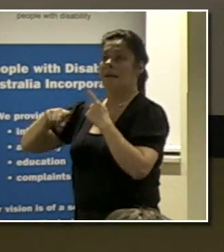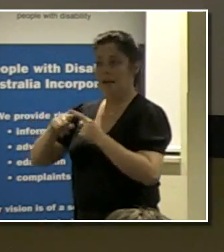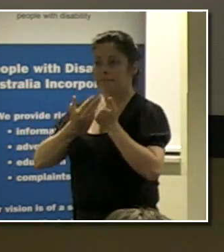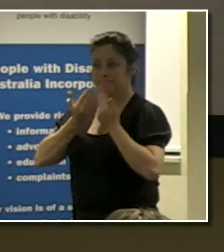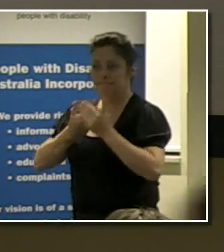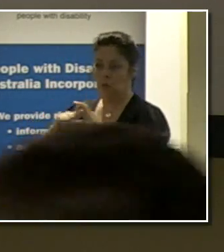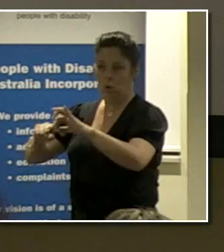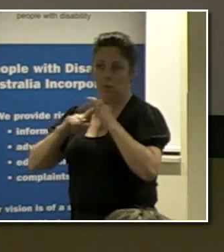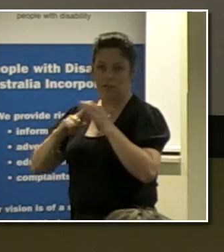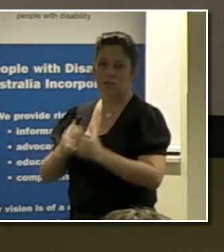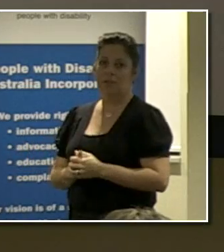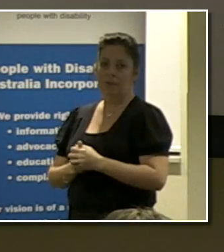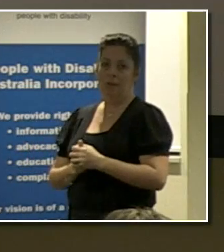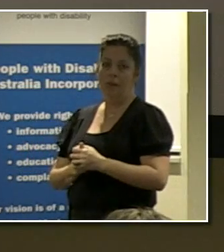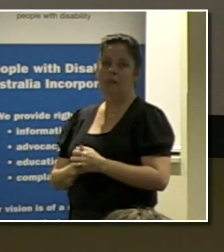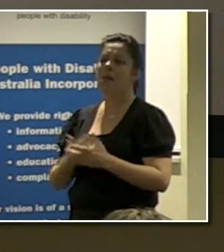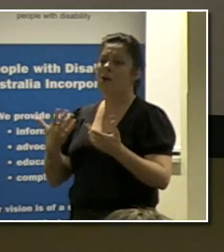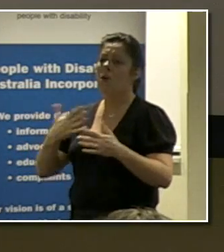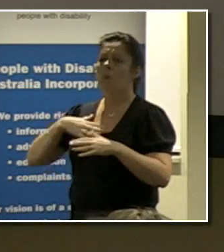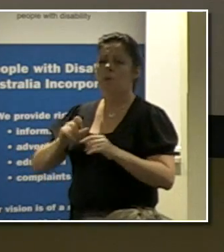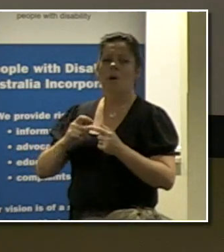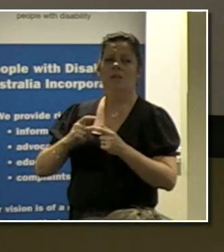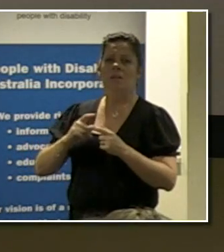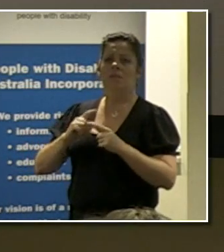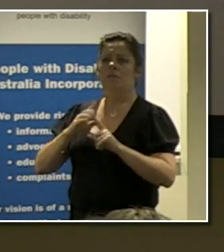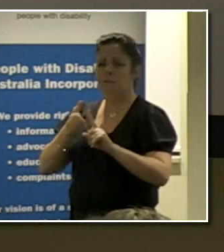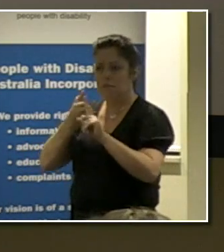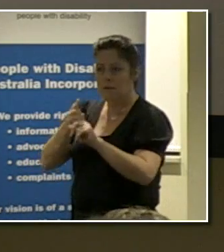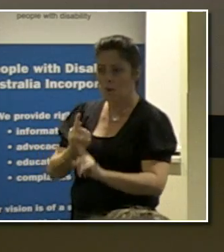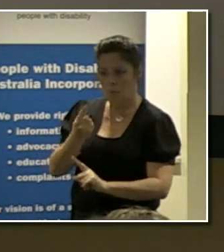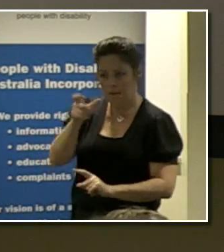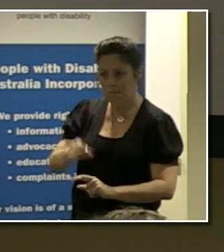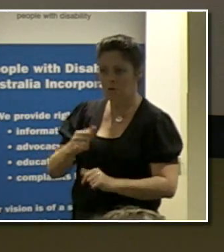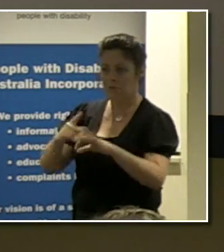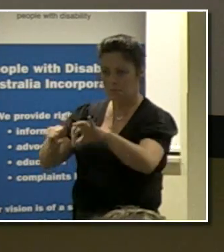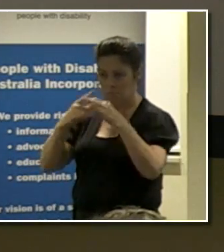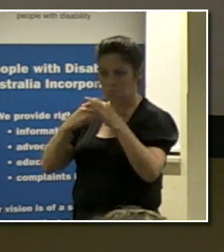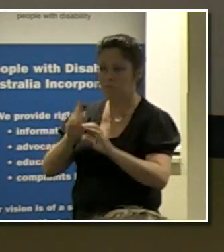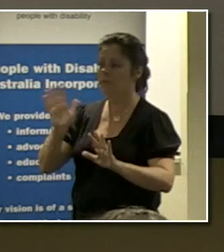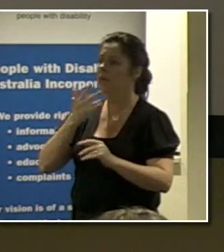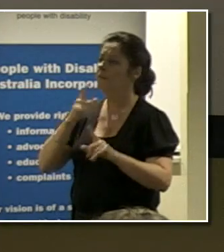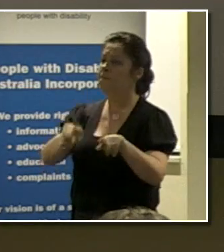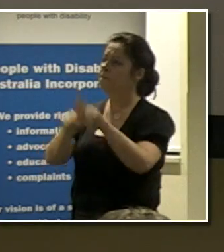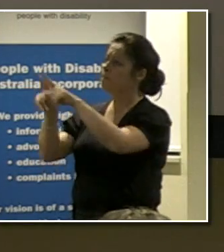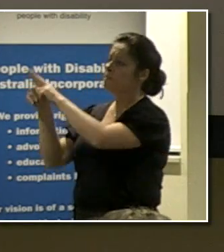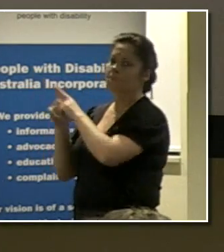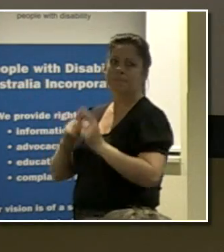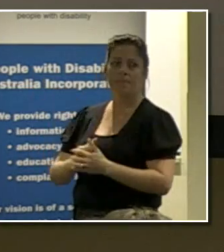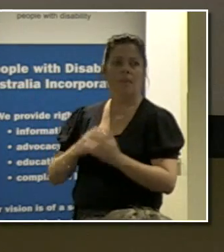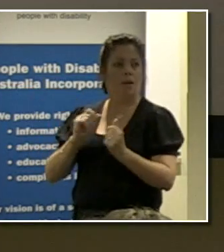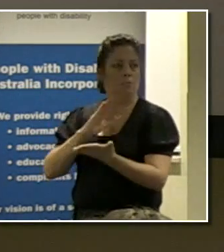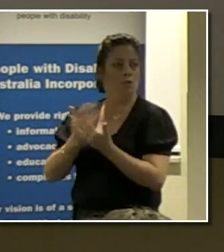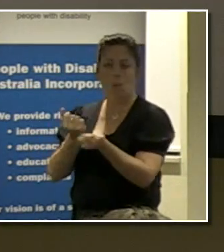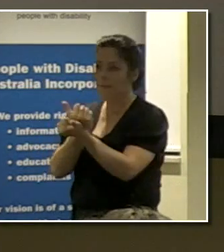and take questions from as many different people as we can. So we know that lots of people have got lots of